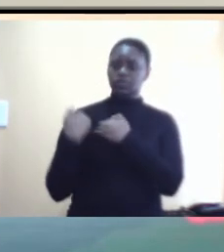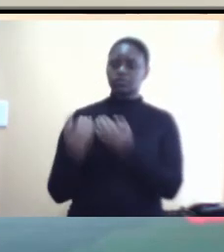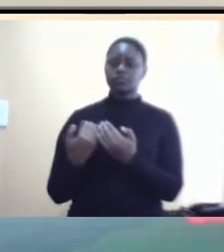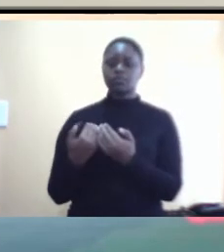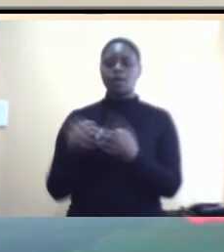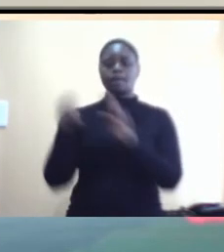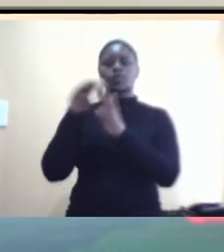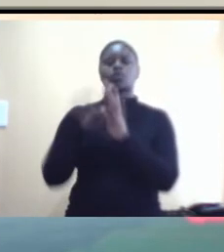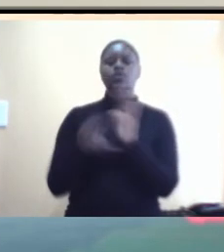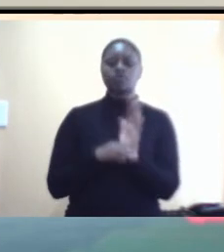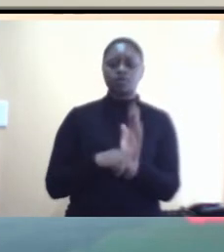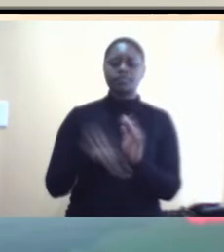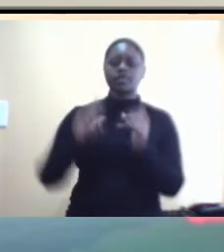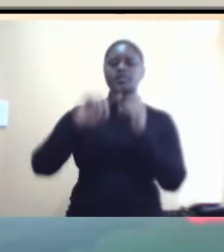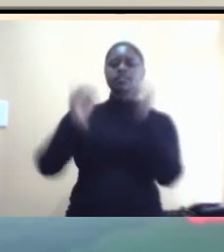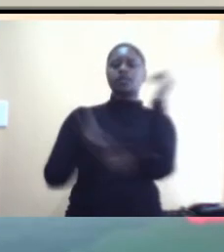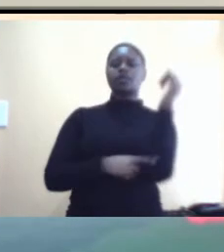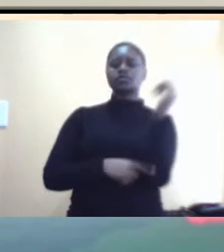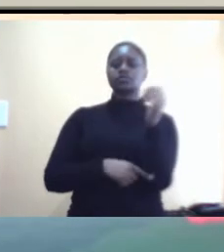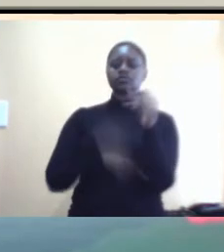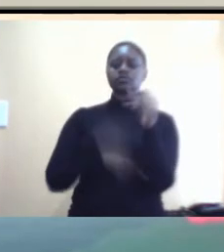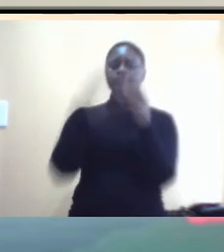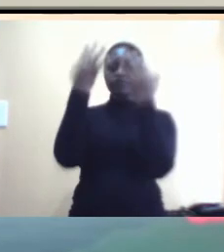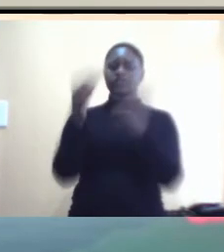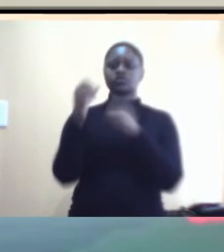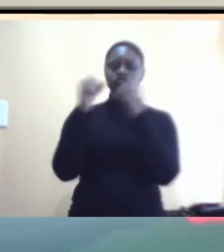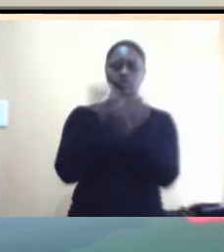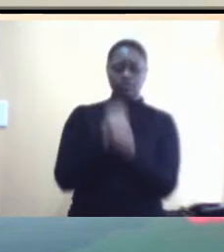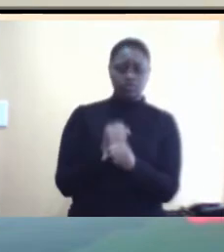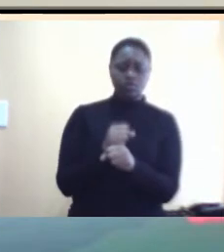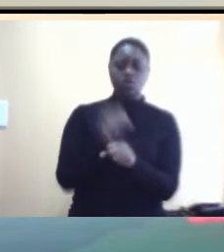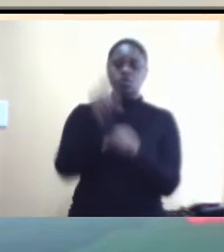program, in the last financial year, approximately